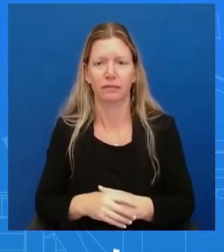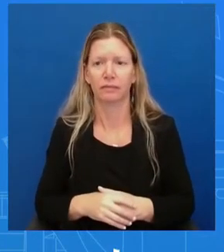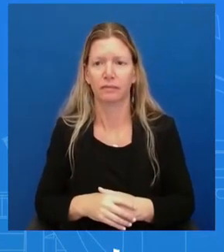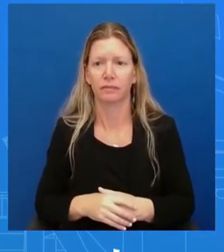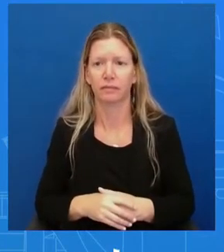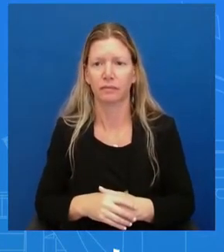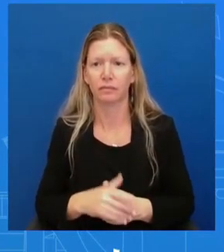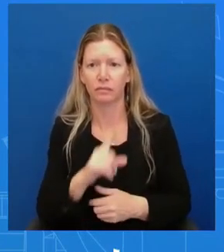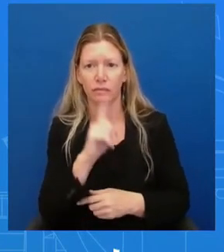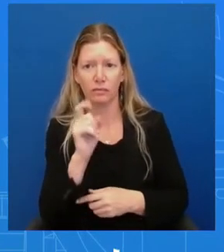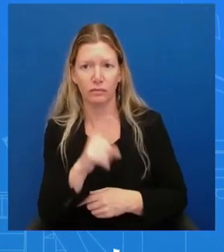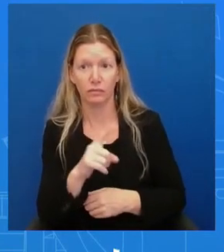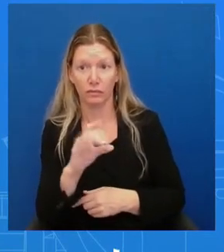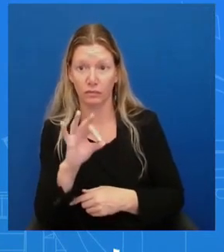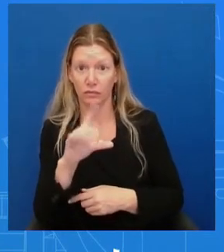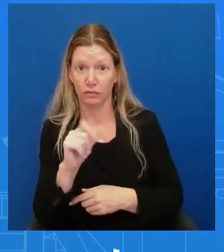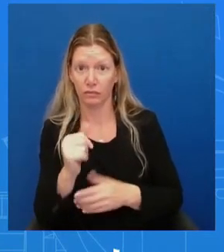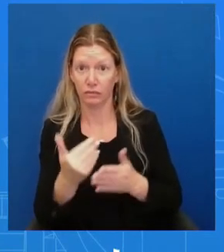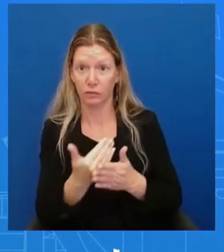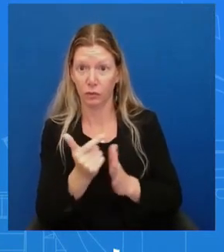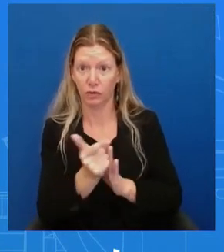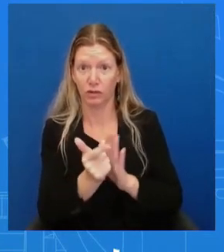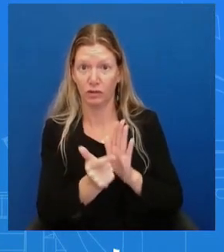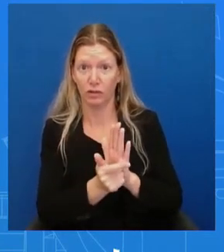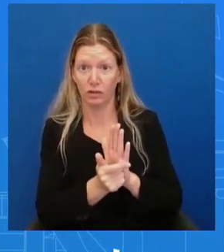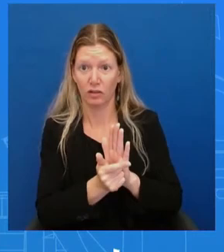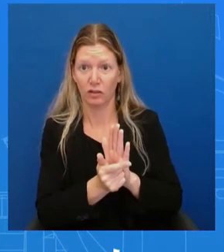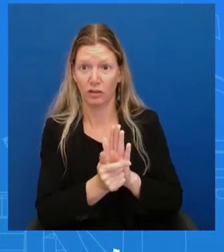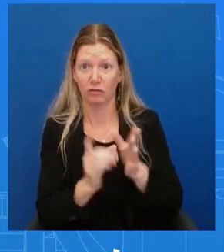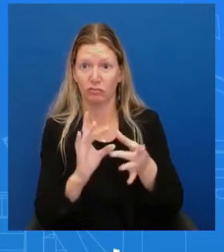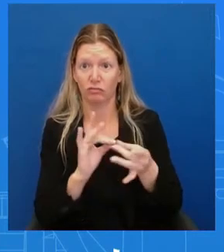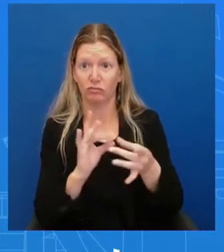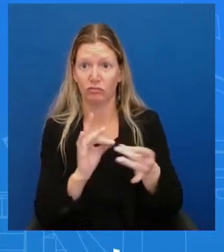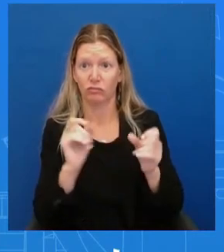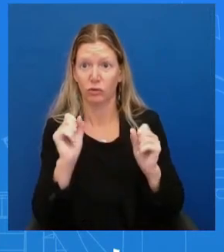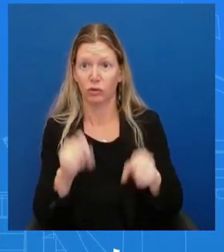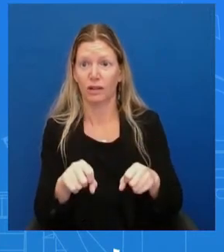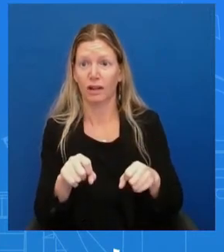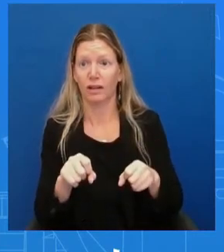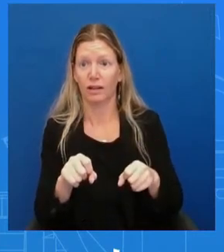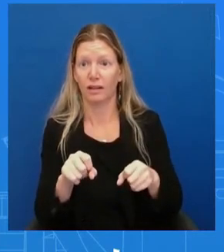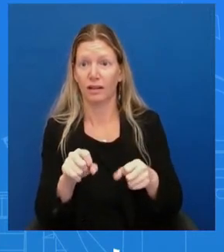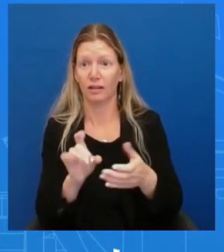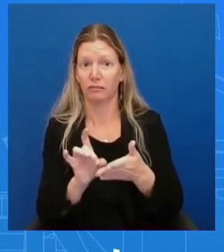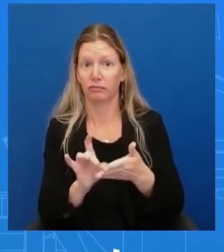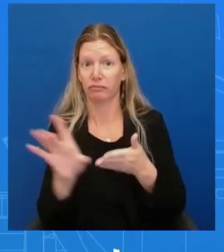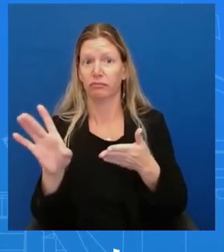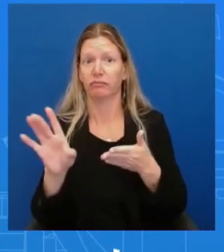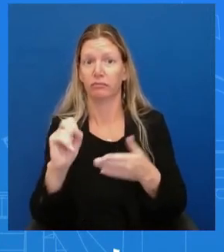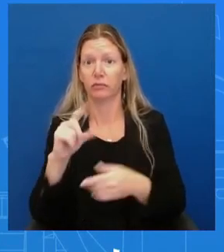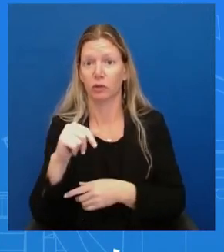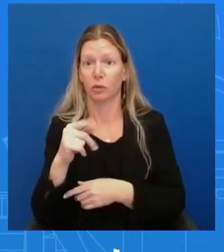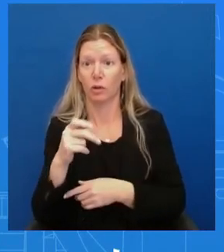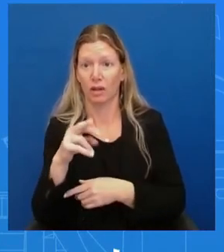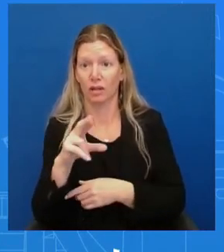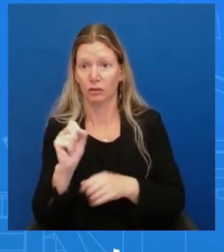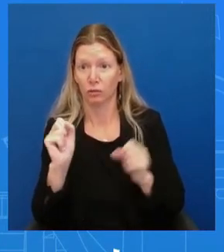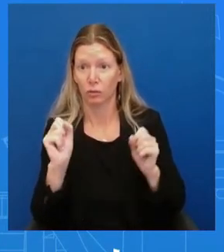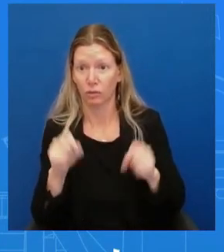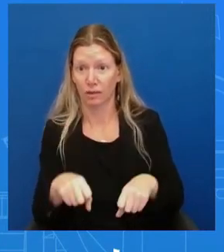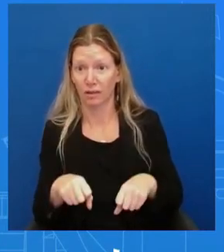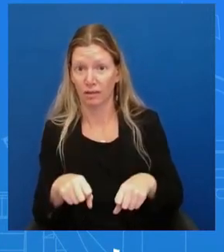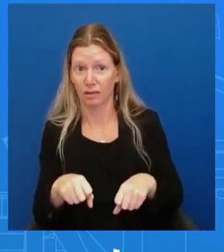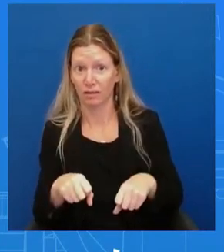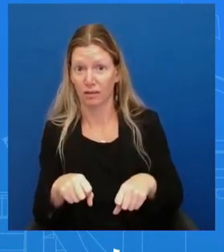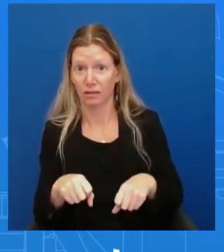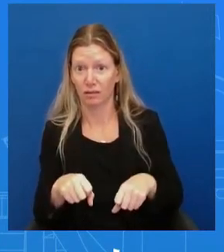call the cops and have the squatters removed. Would President Biden support something like that? I'm not going to get into